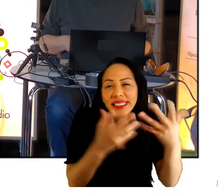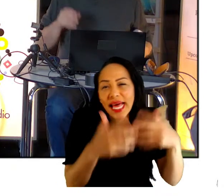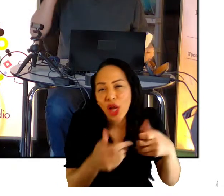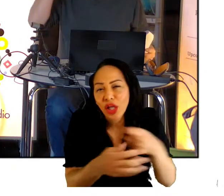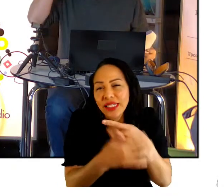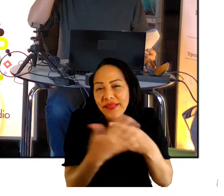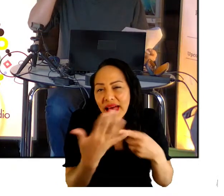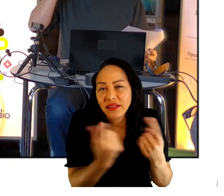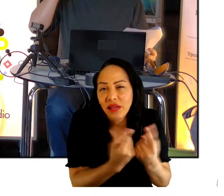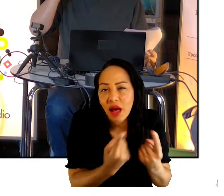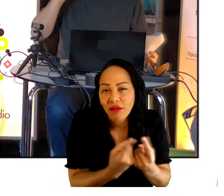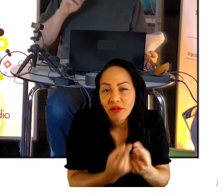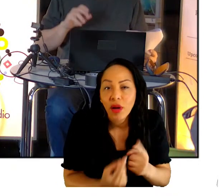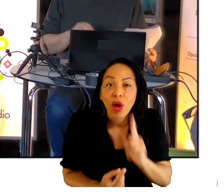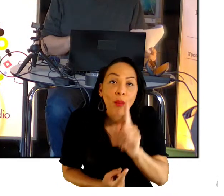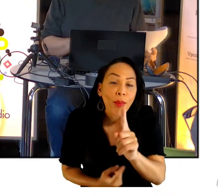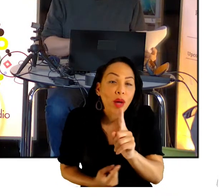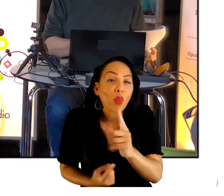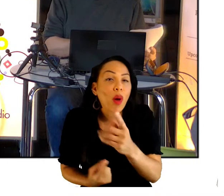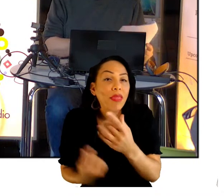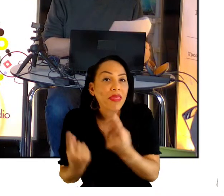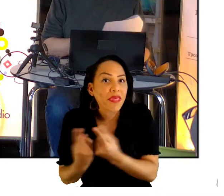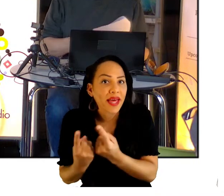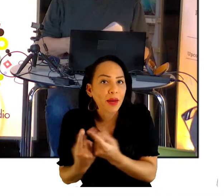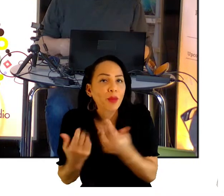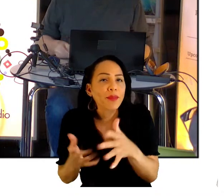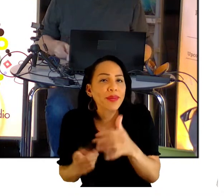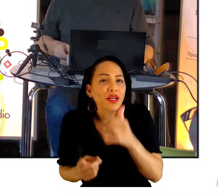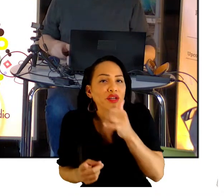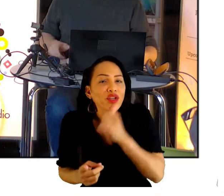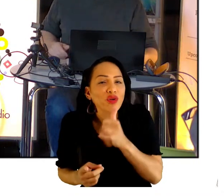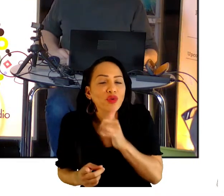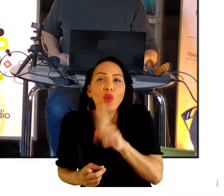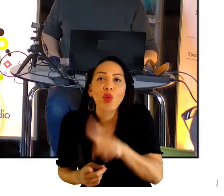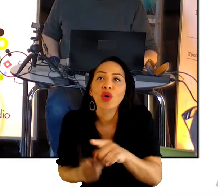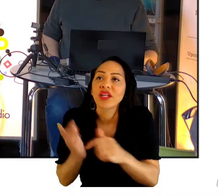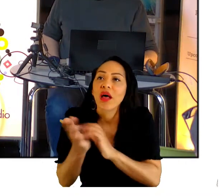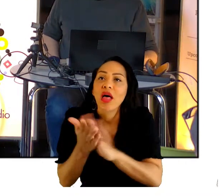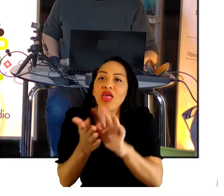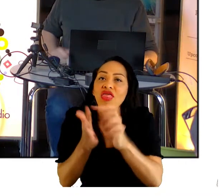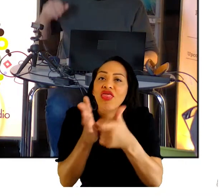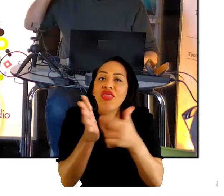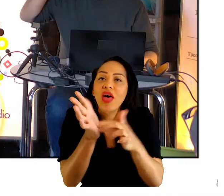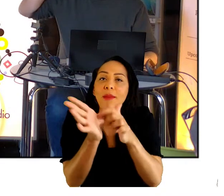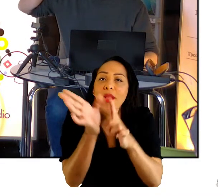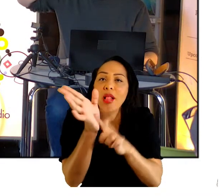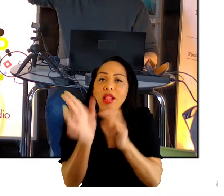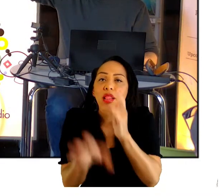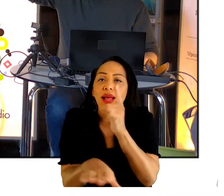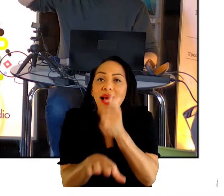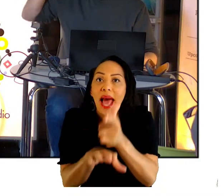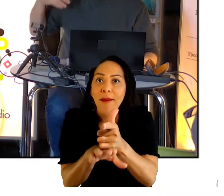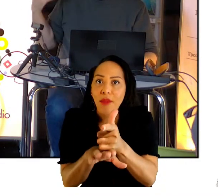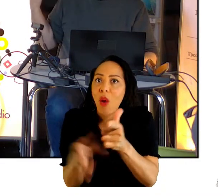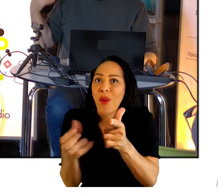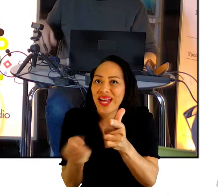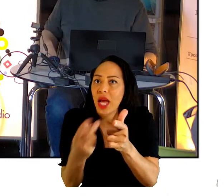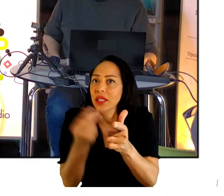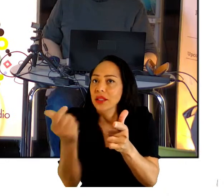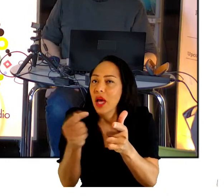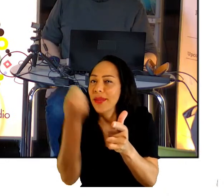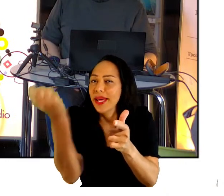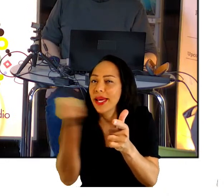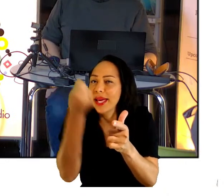have had some success with was using a kind of really accurate thermal camera. We got Natalie to do a endurance handstand. Natalie can